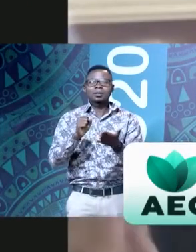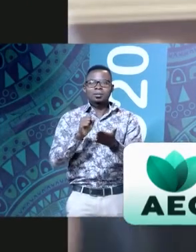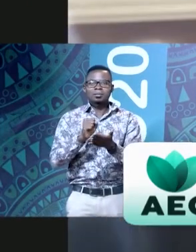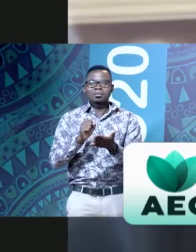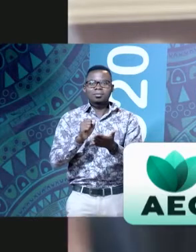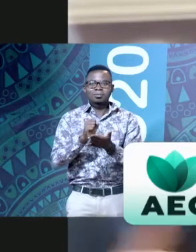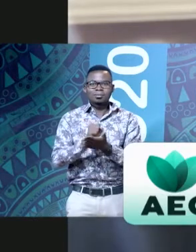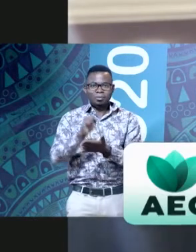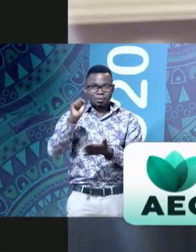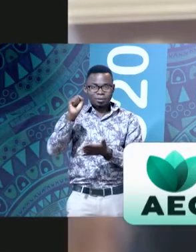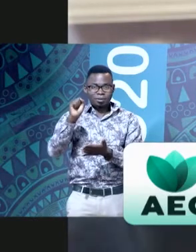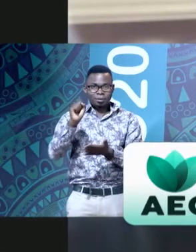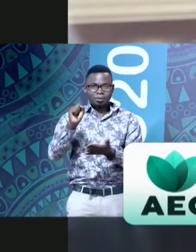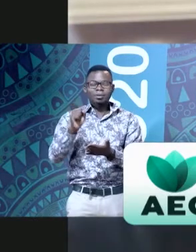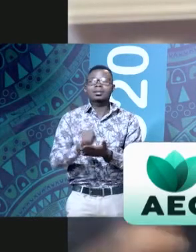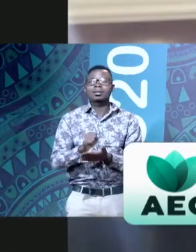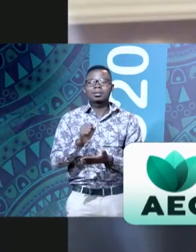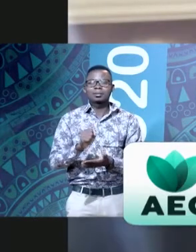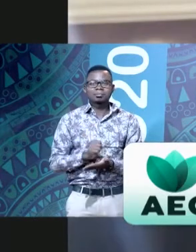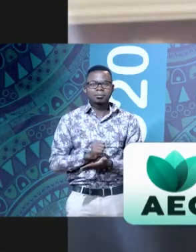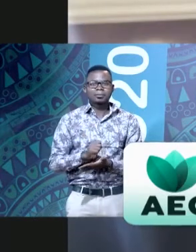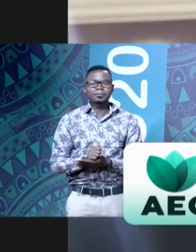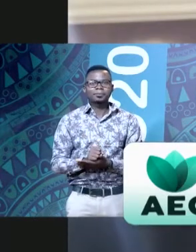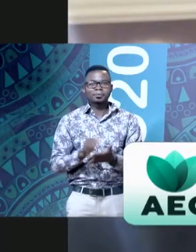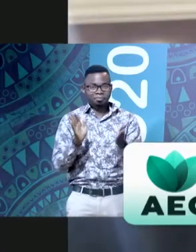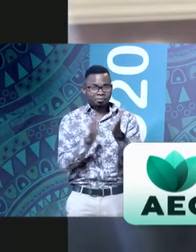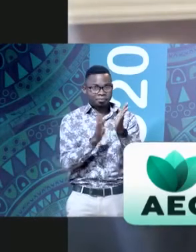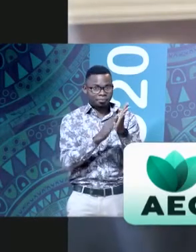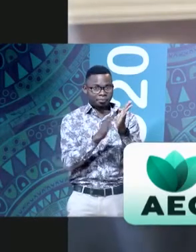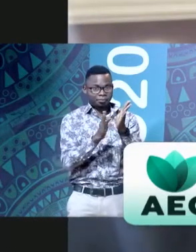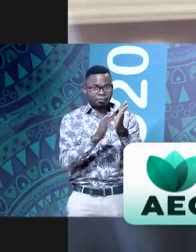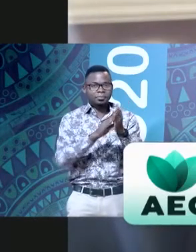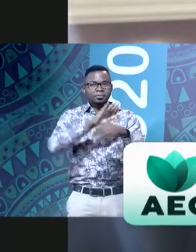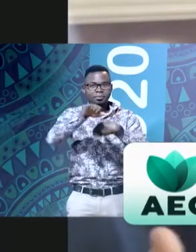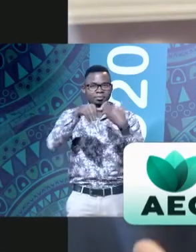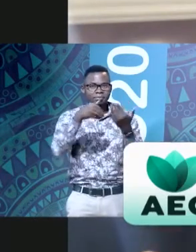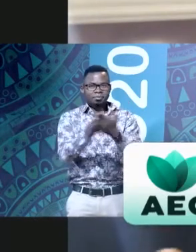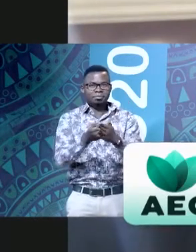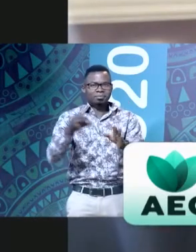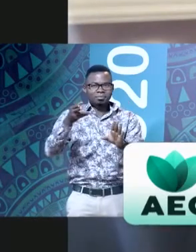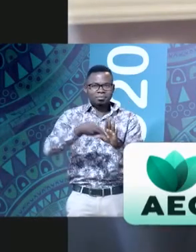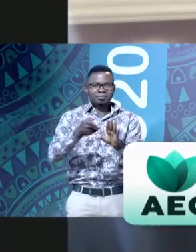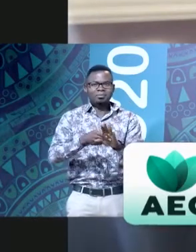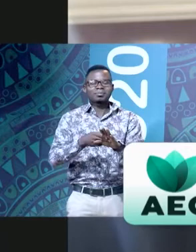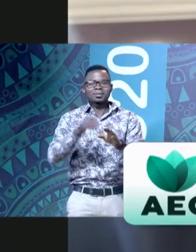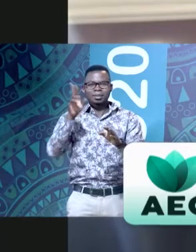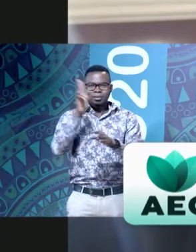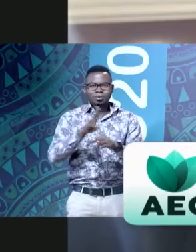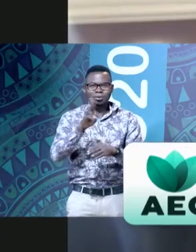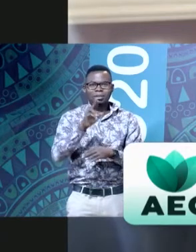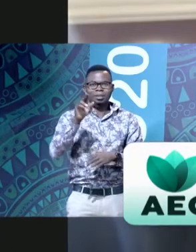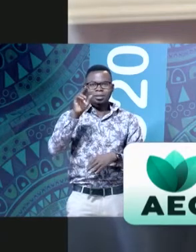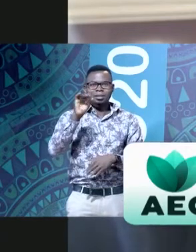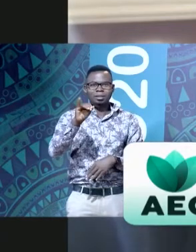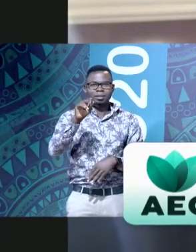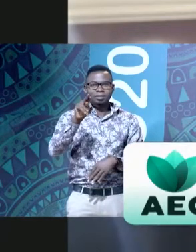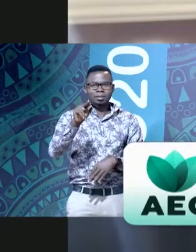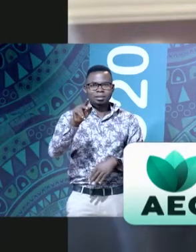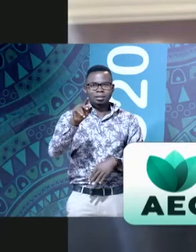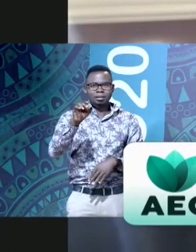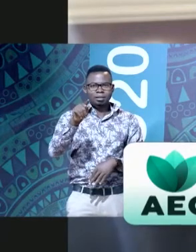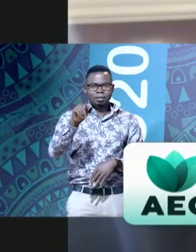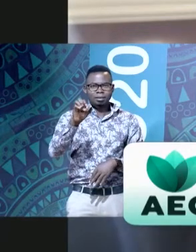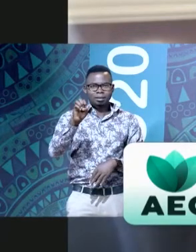startup ecosystem is on the rise. We are also addressing the power shortages and the boosting